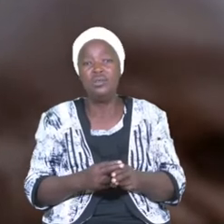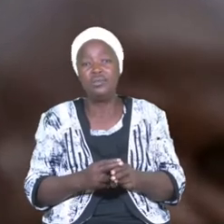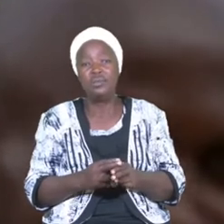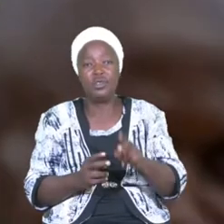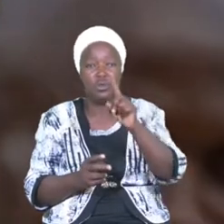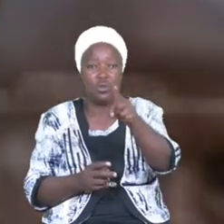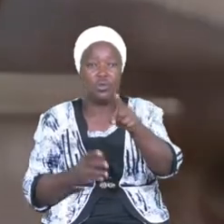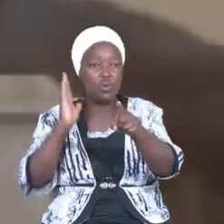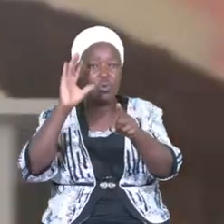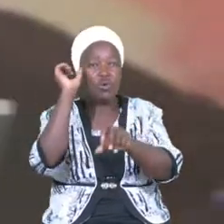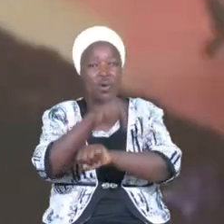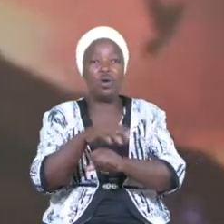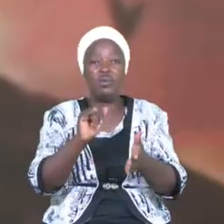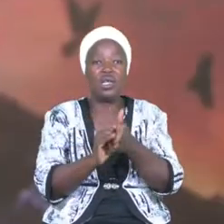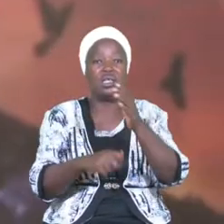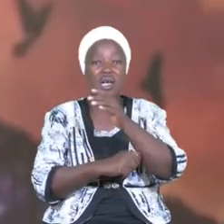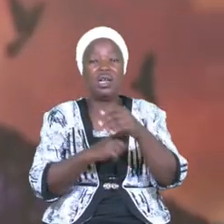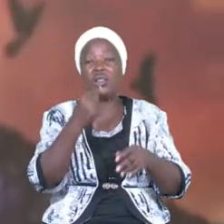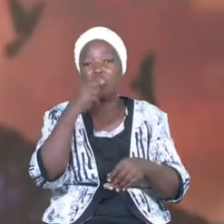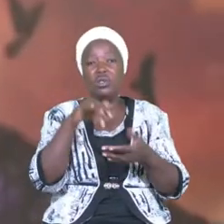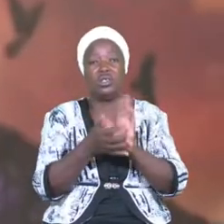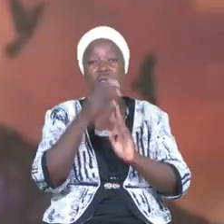at Romans chapter